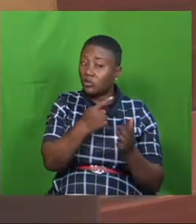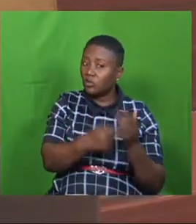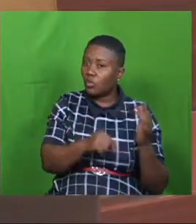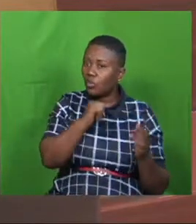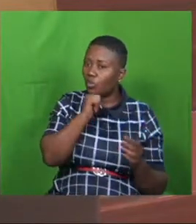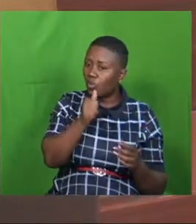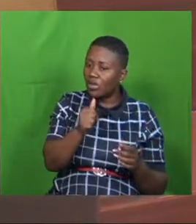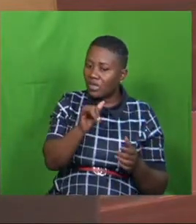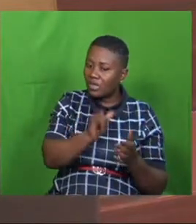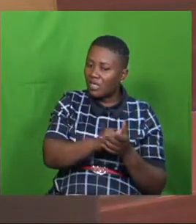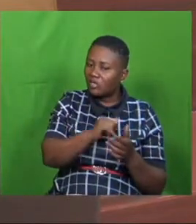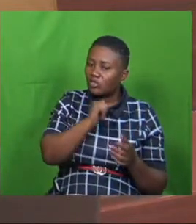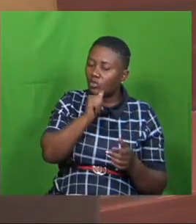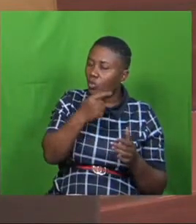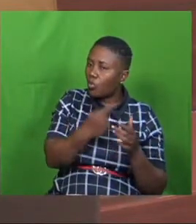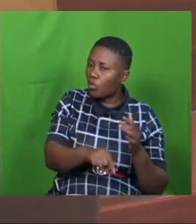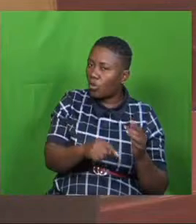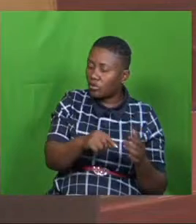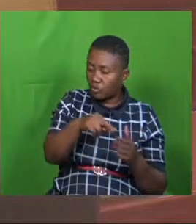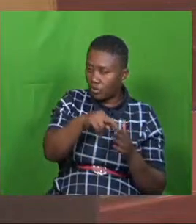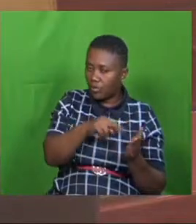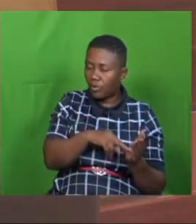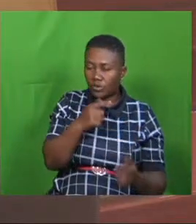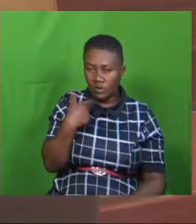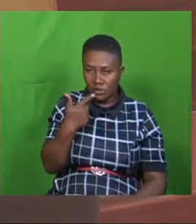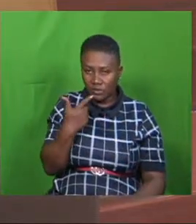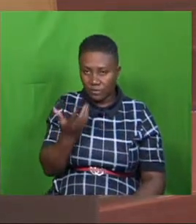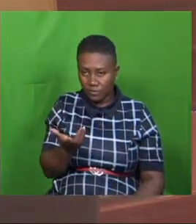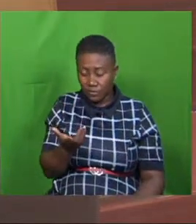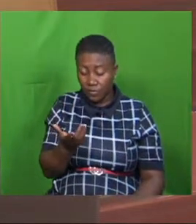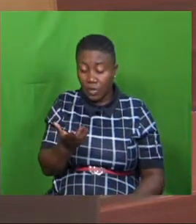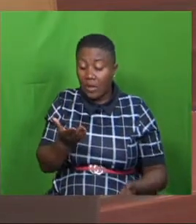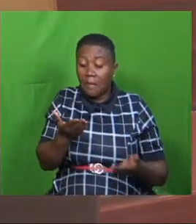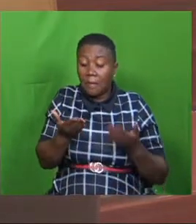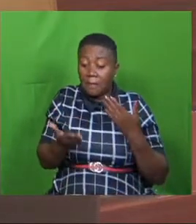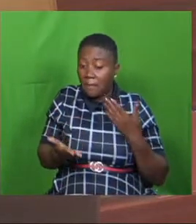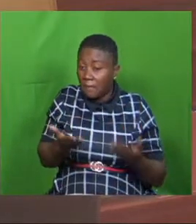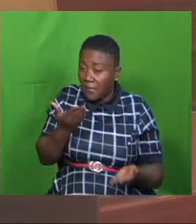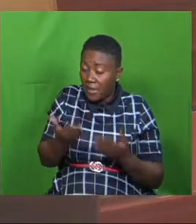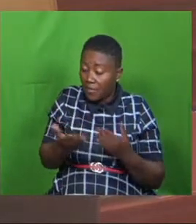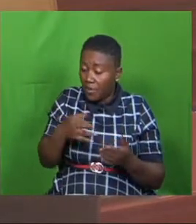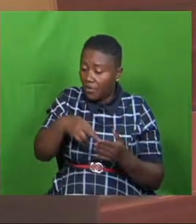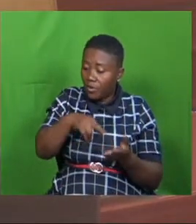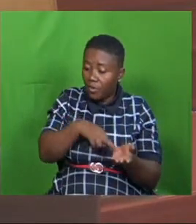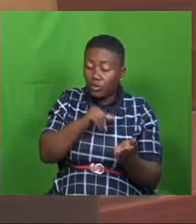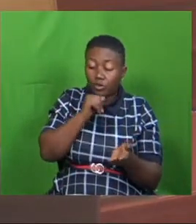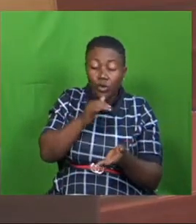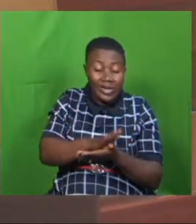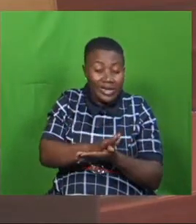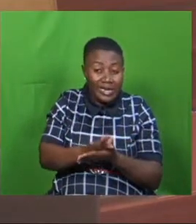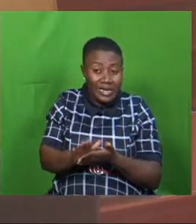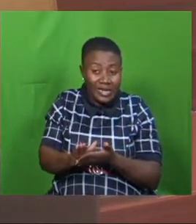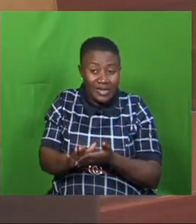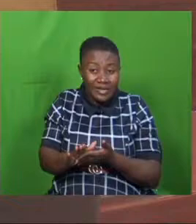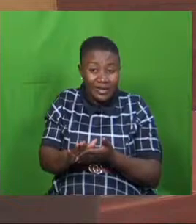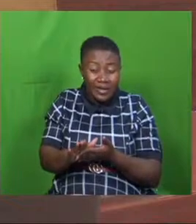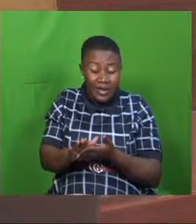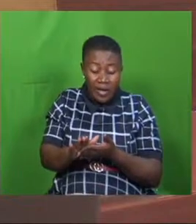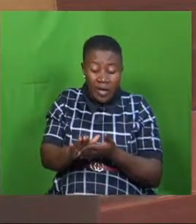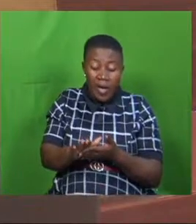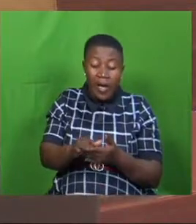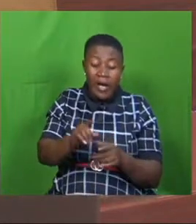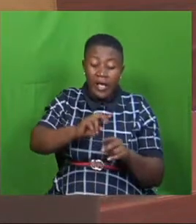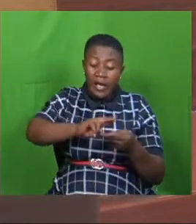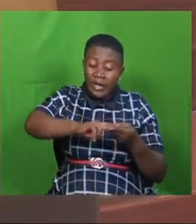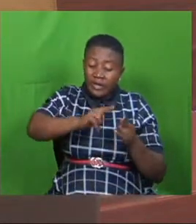correction, that could be done. In fact, Mr. Speaker, probably the report was not clear enough. But the amount they gave